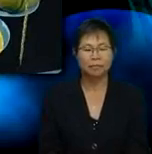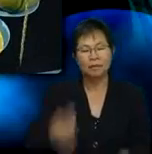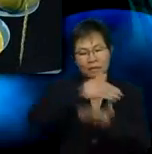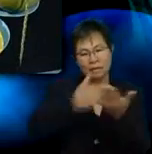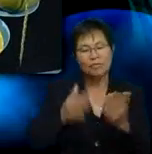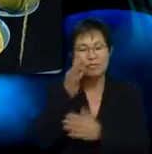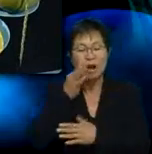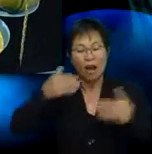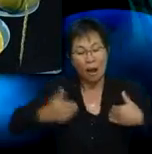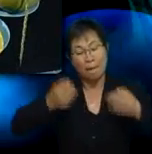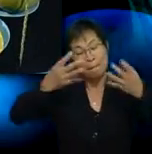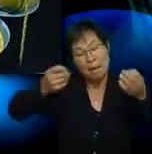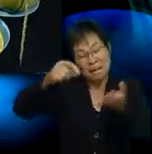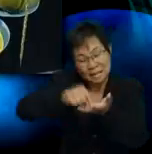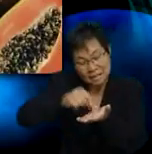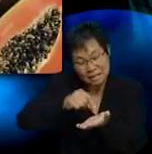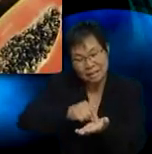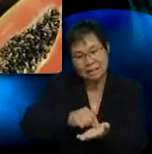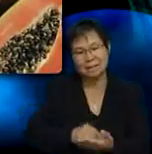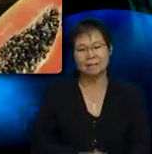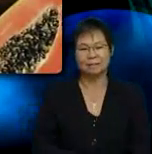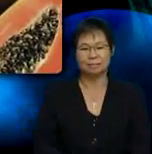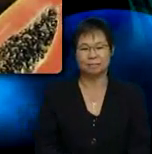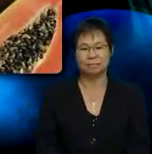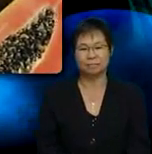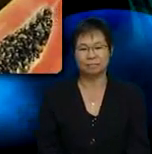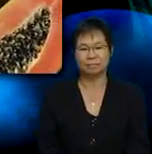Same. Some fruits have many seeds.